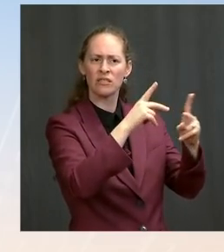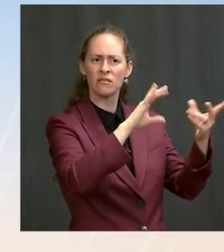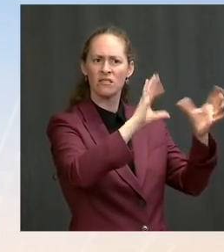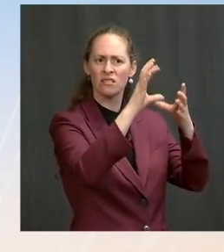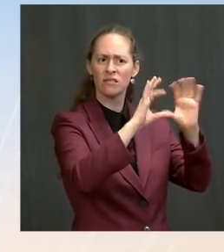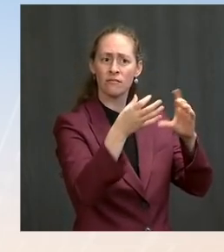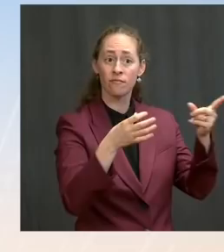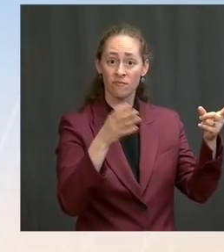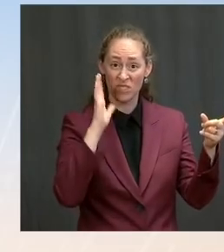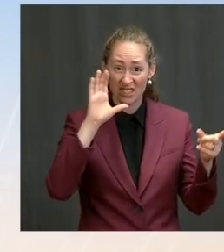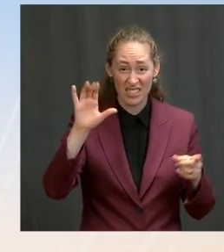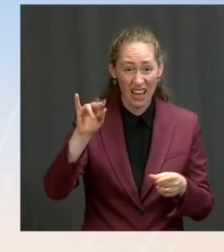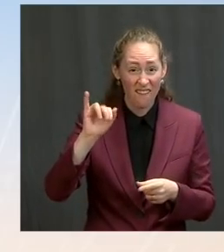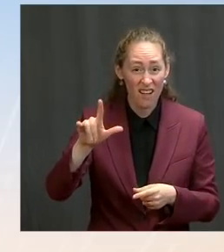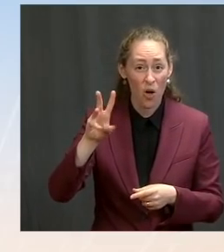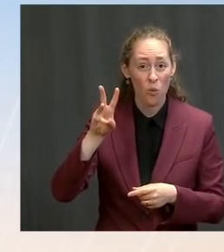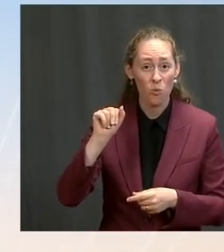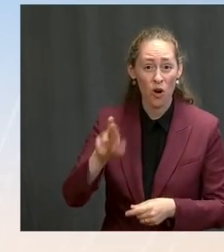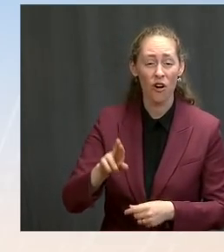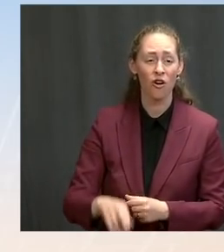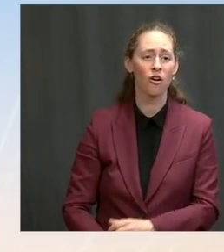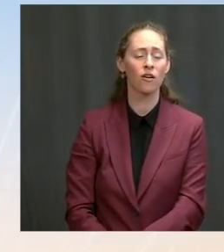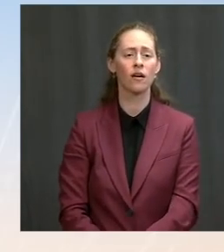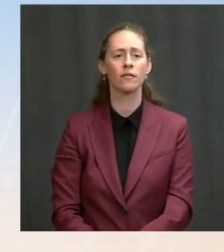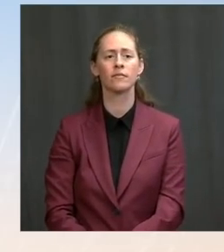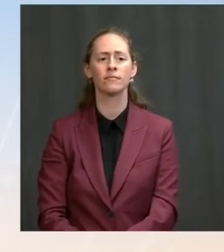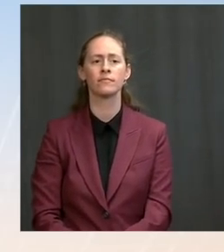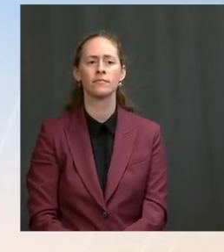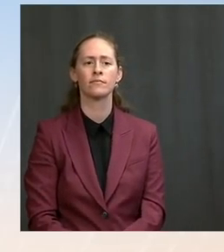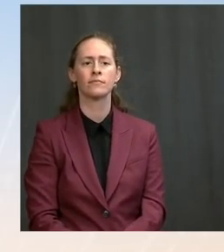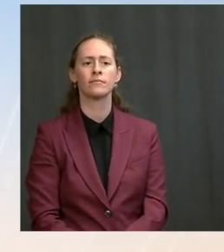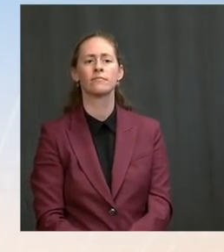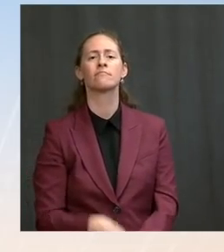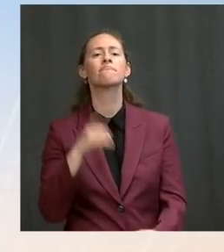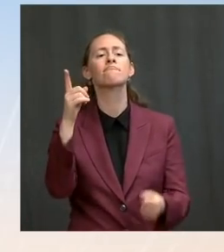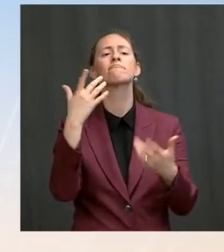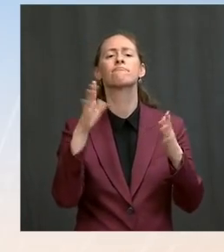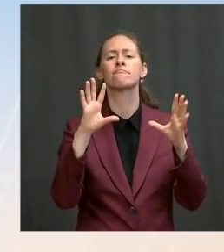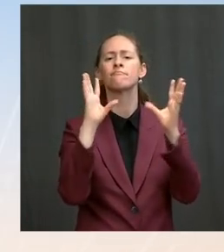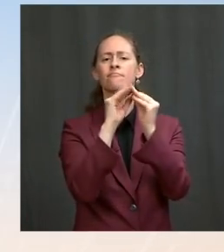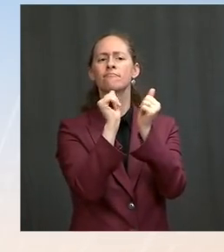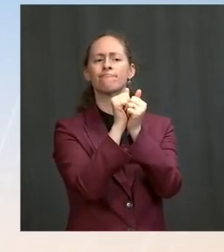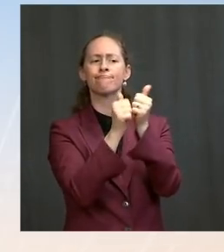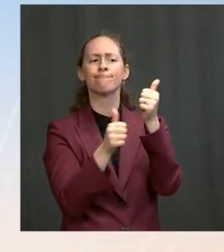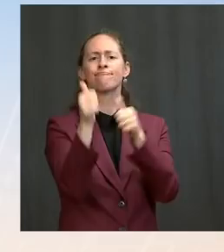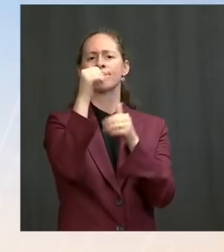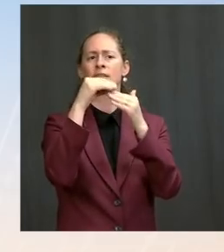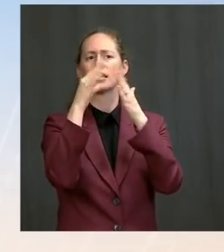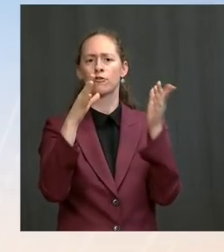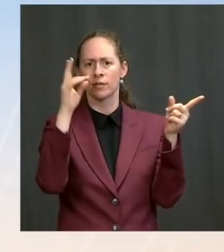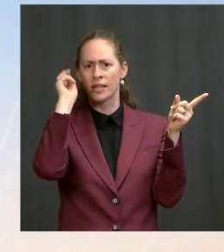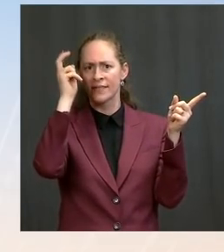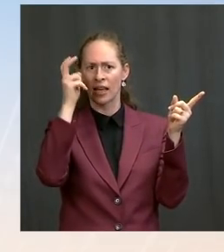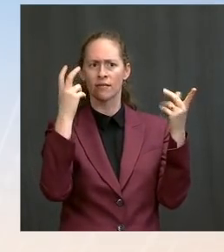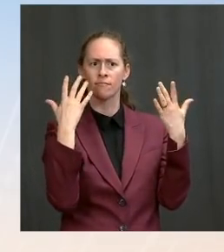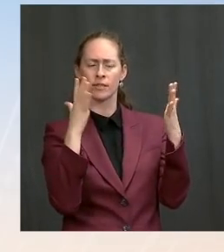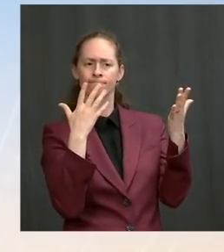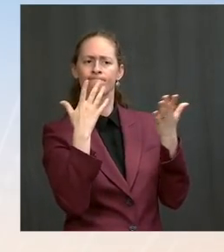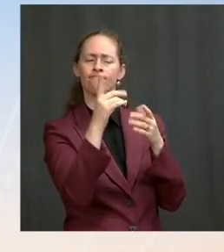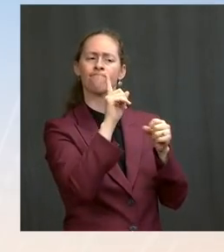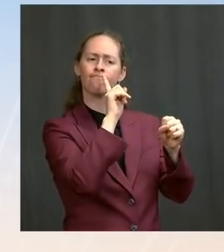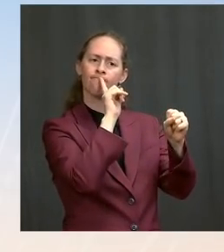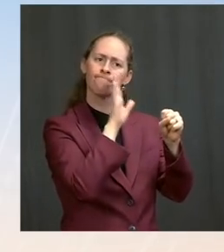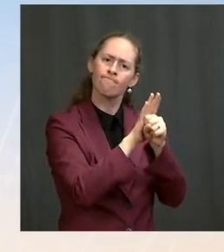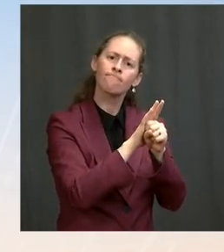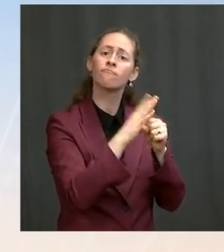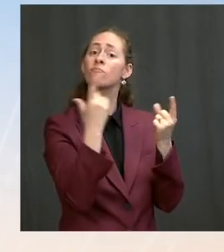say, Peter, that when the President met with the leaders of Afghanistan just last Friday, he reiterated our commitment to working with them